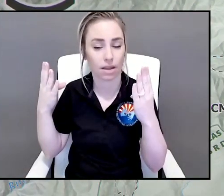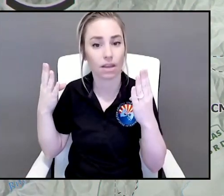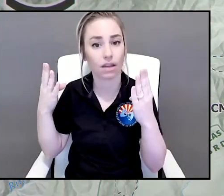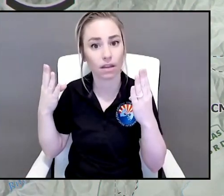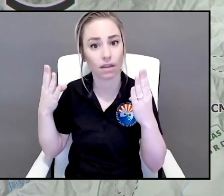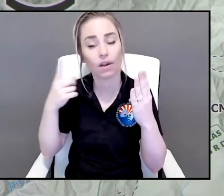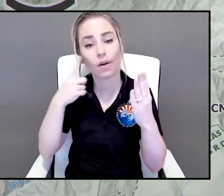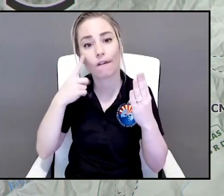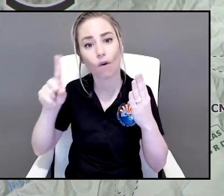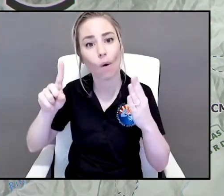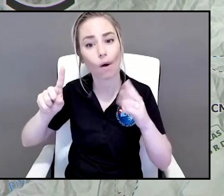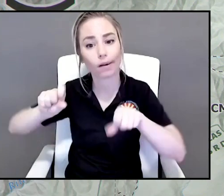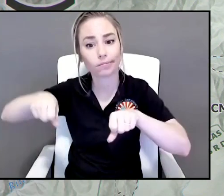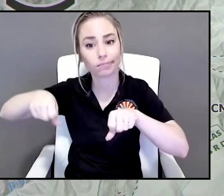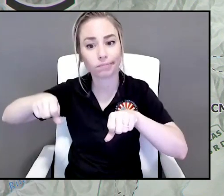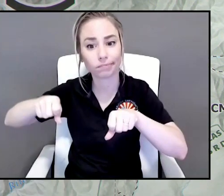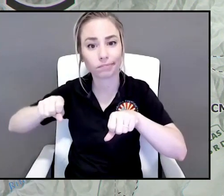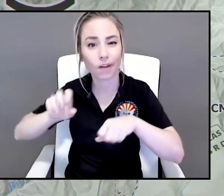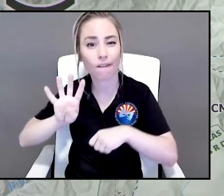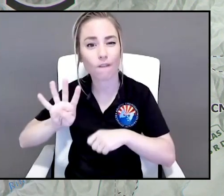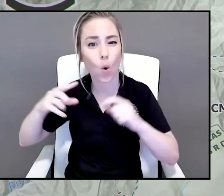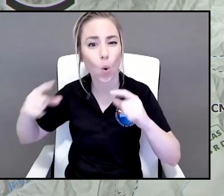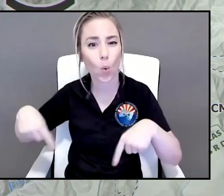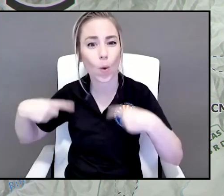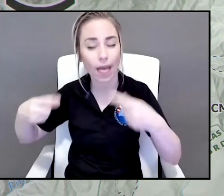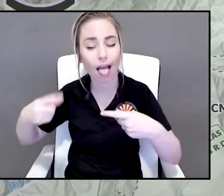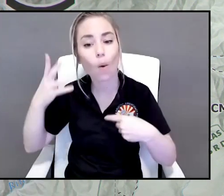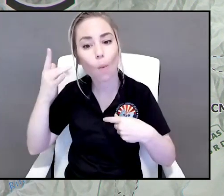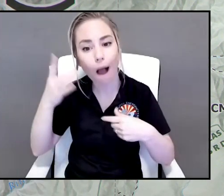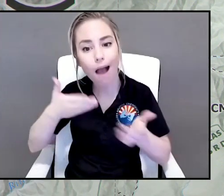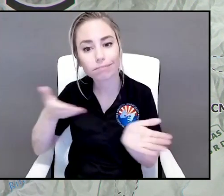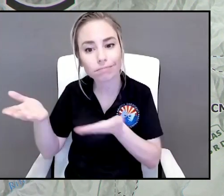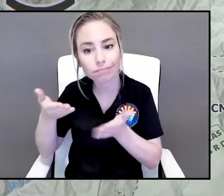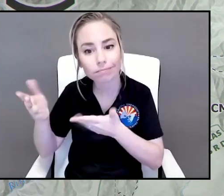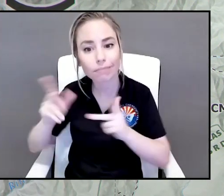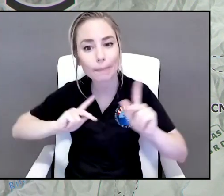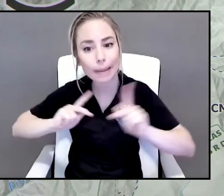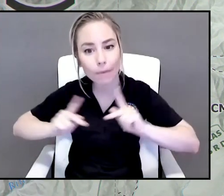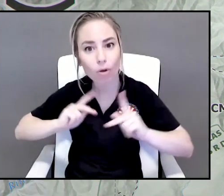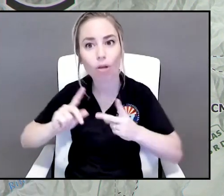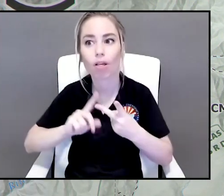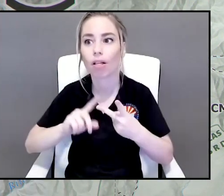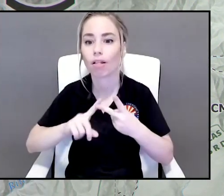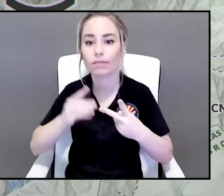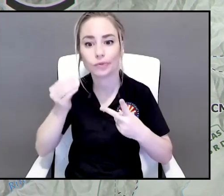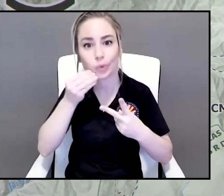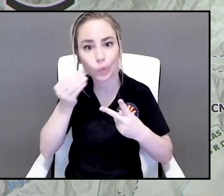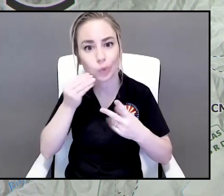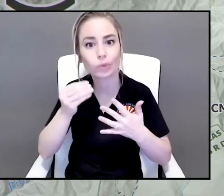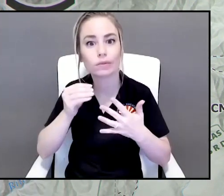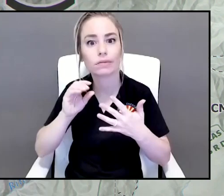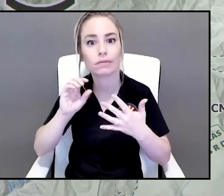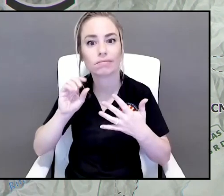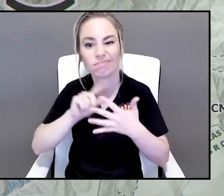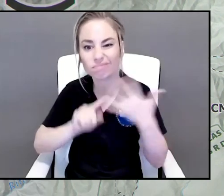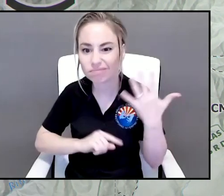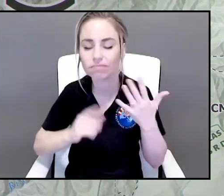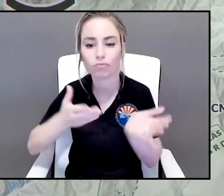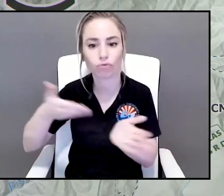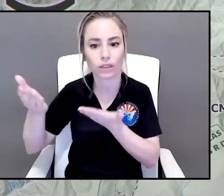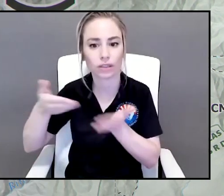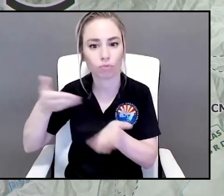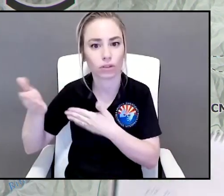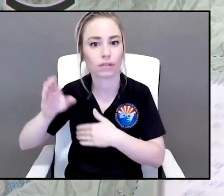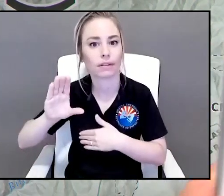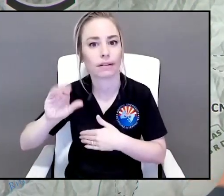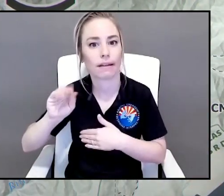four-wheeler access, basically to be able to haul supplies and people and shuttle people up to the Beatty's cabin area and go